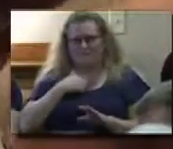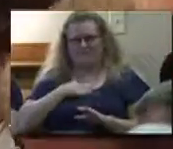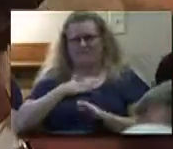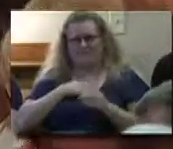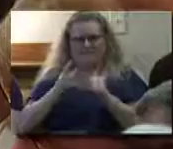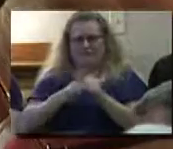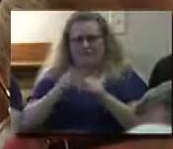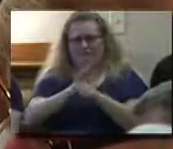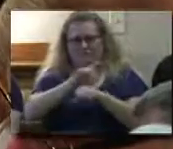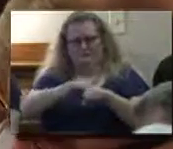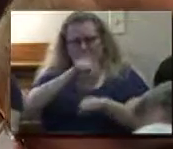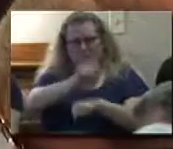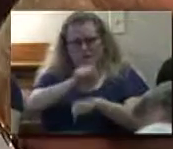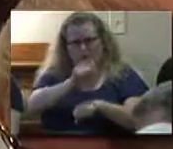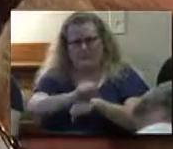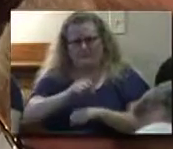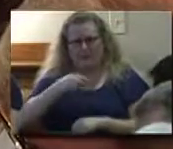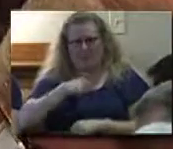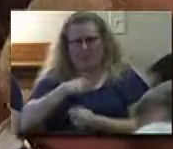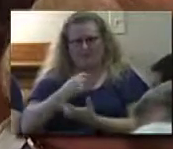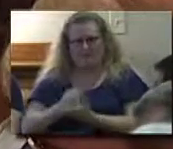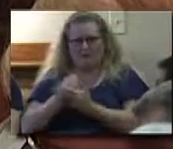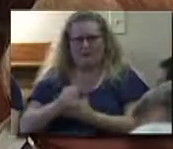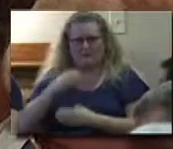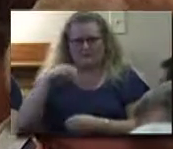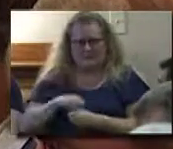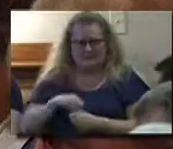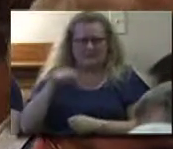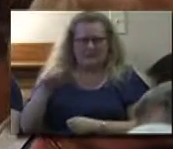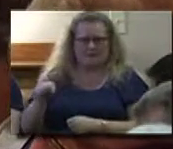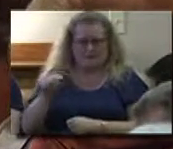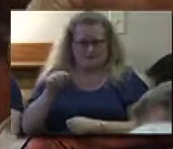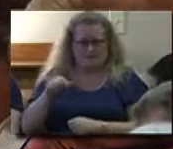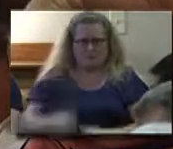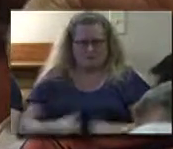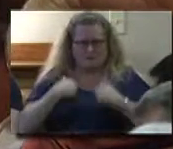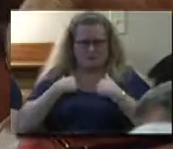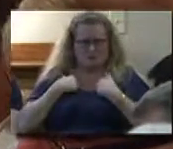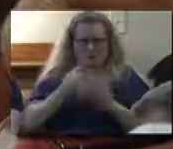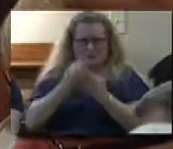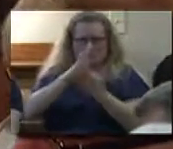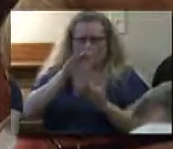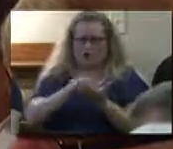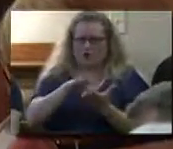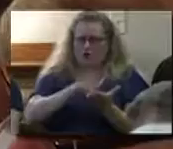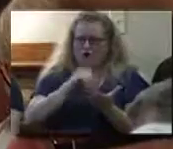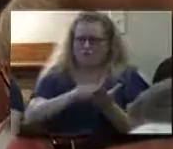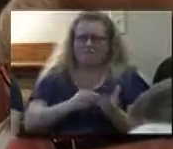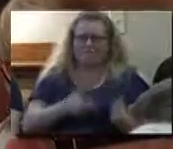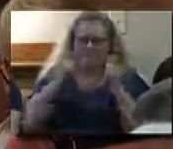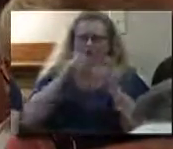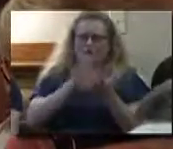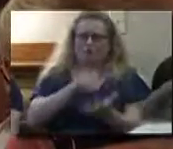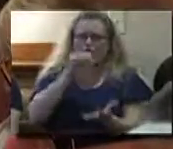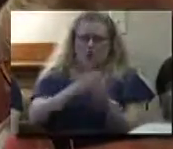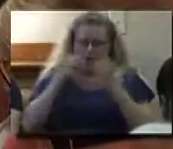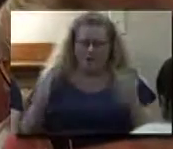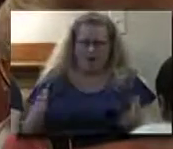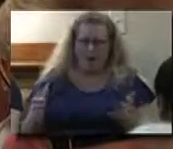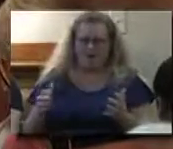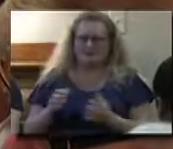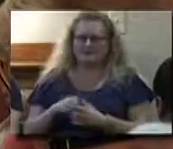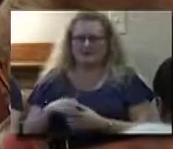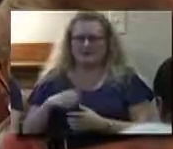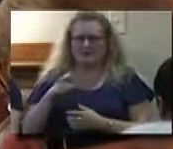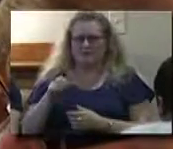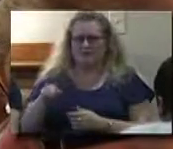first full-time job, I was a therapist in a residential treatment center. And you learn fast. You learn a lot, really fast.